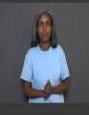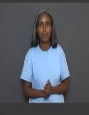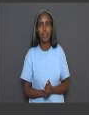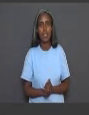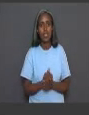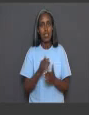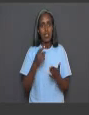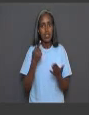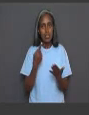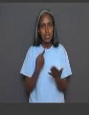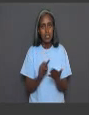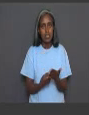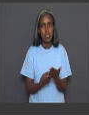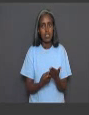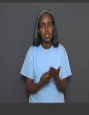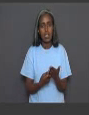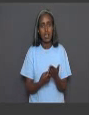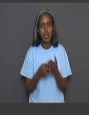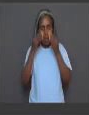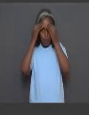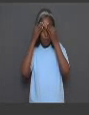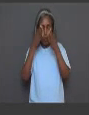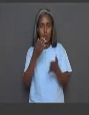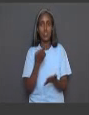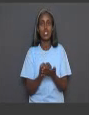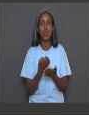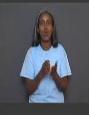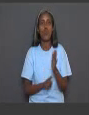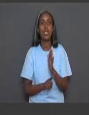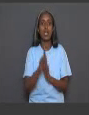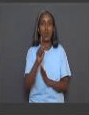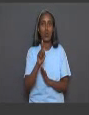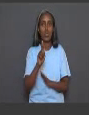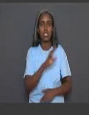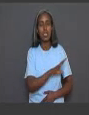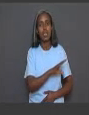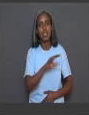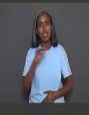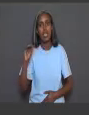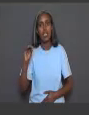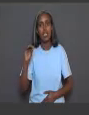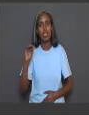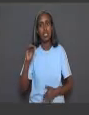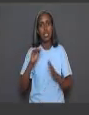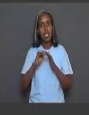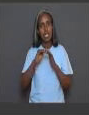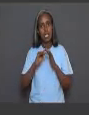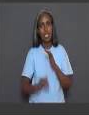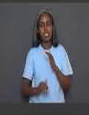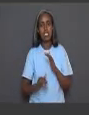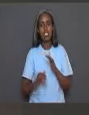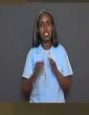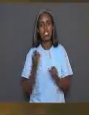Among these are promoting economic growth and lessening